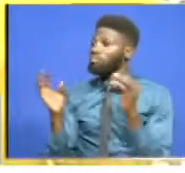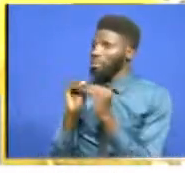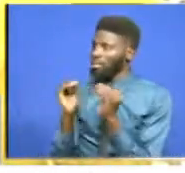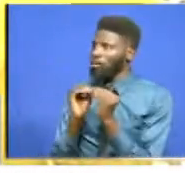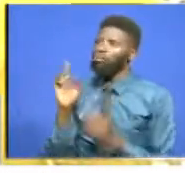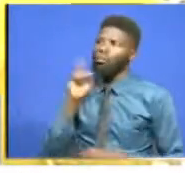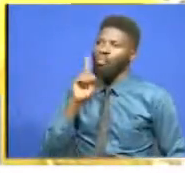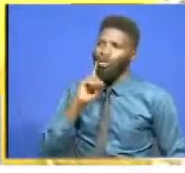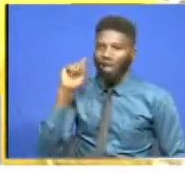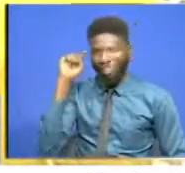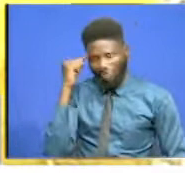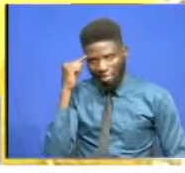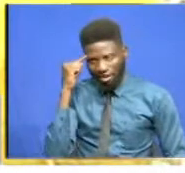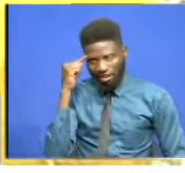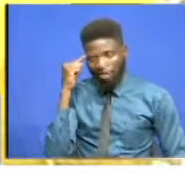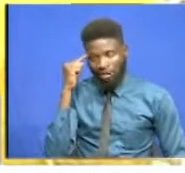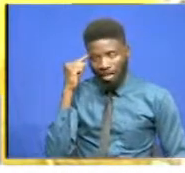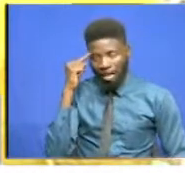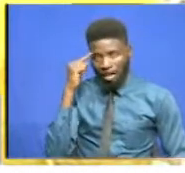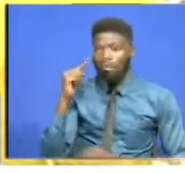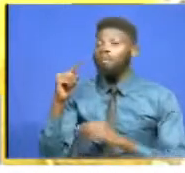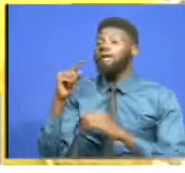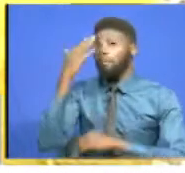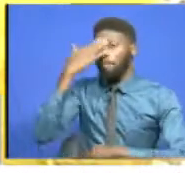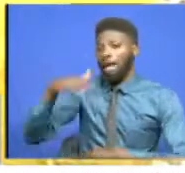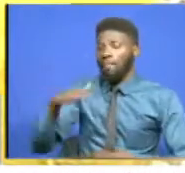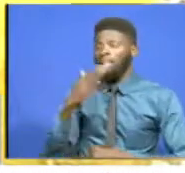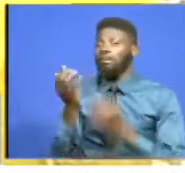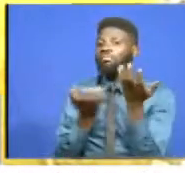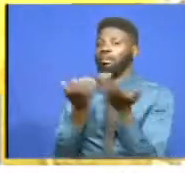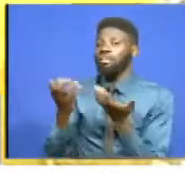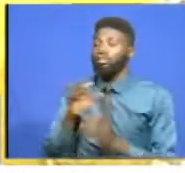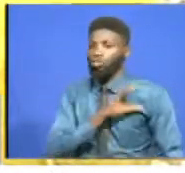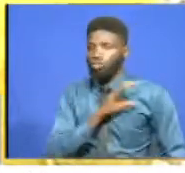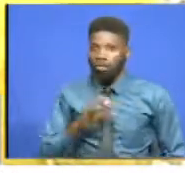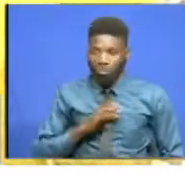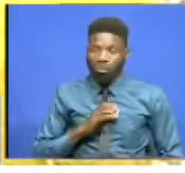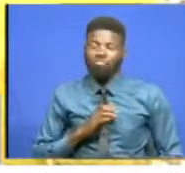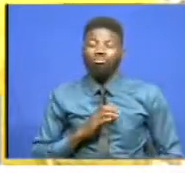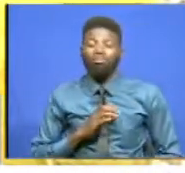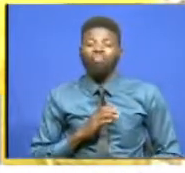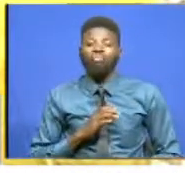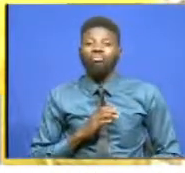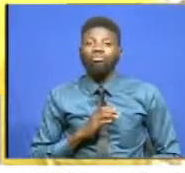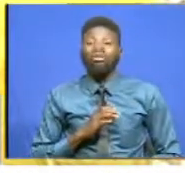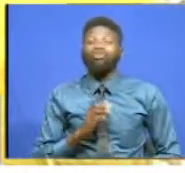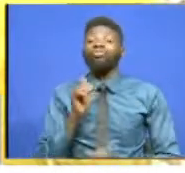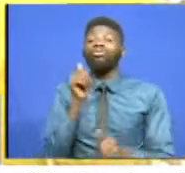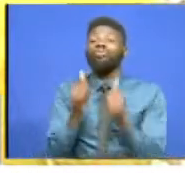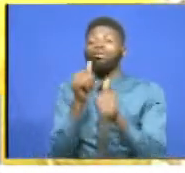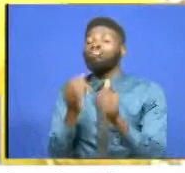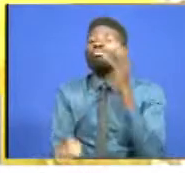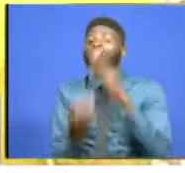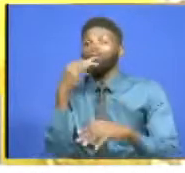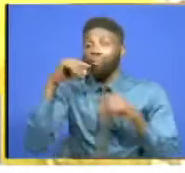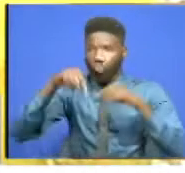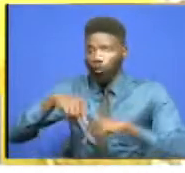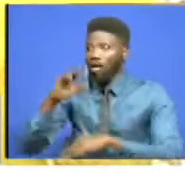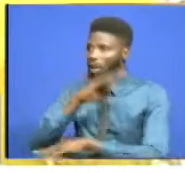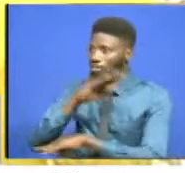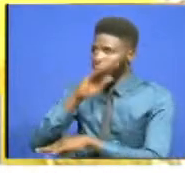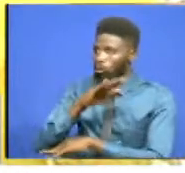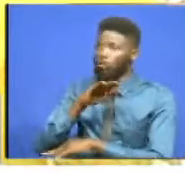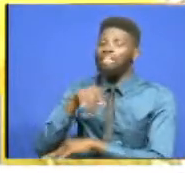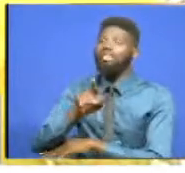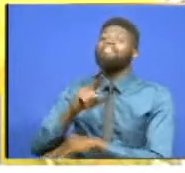think, by the House Business Committee, which will be considered this afternoon. And the House Business Committee will be looking at what needs